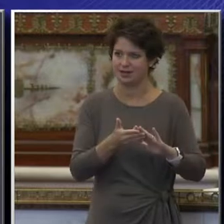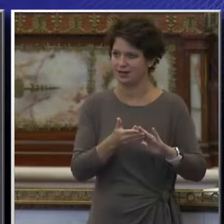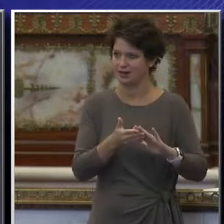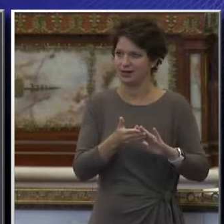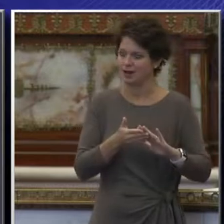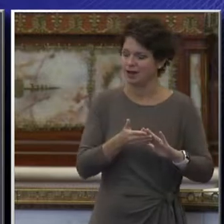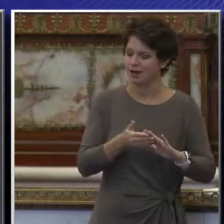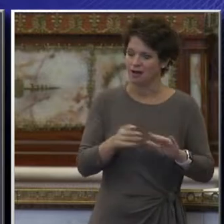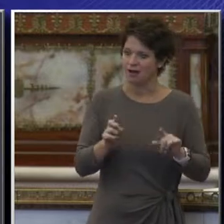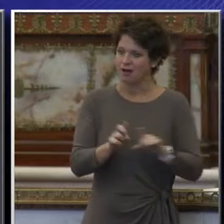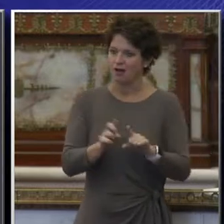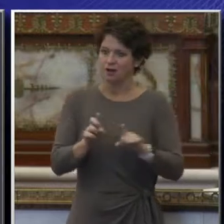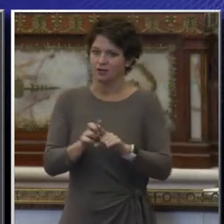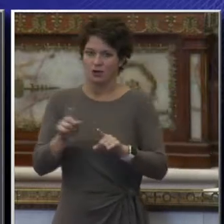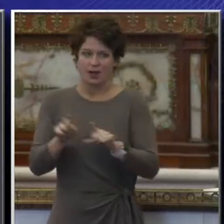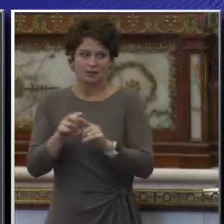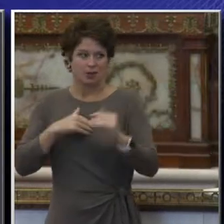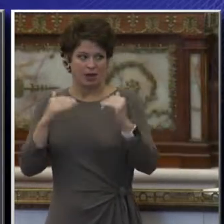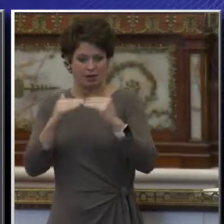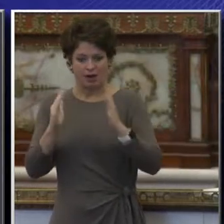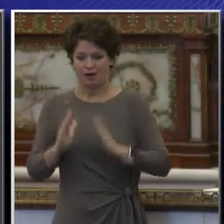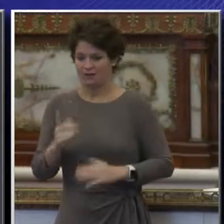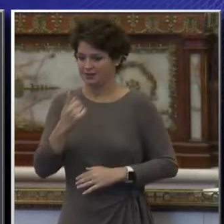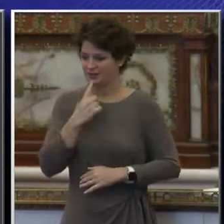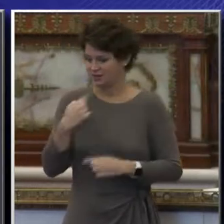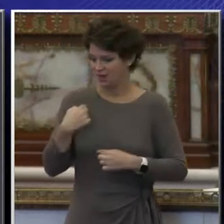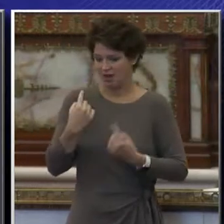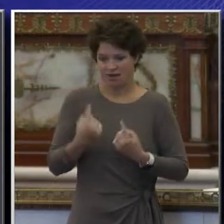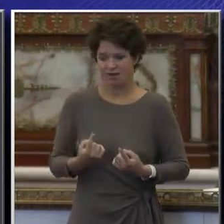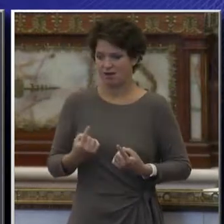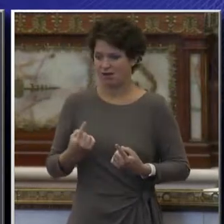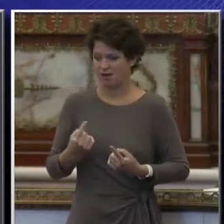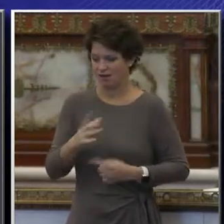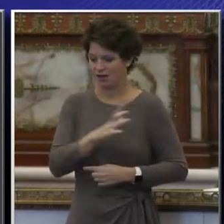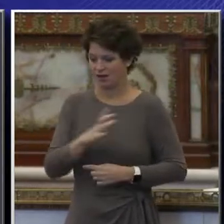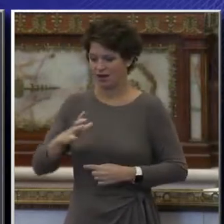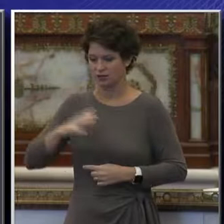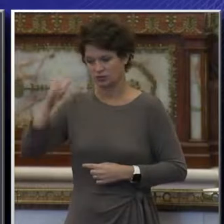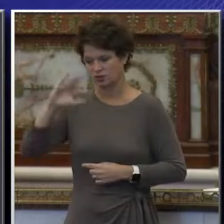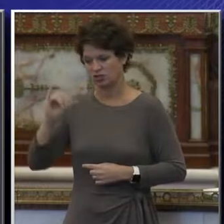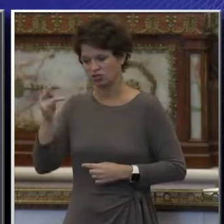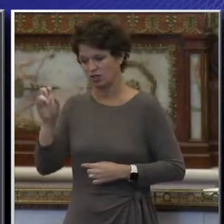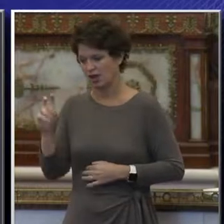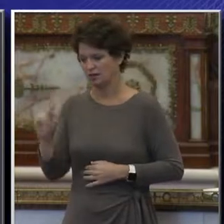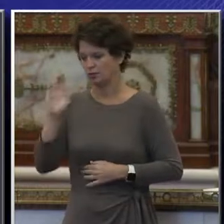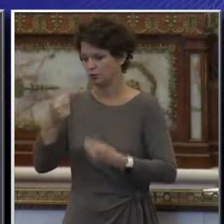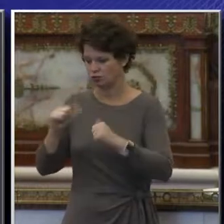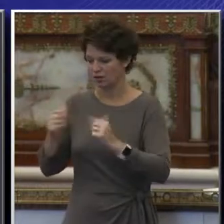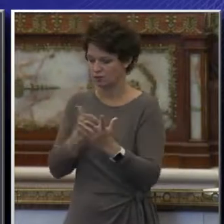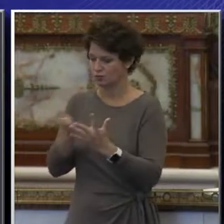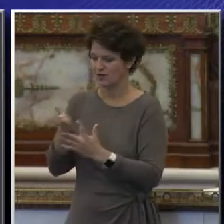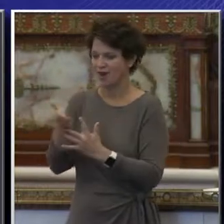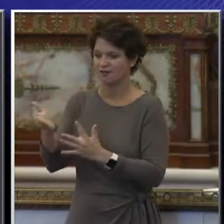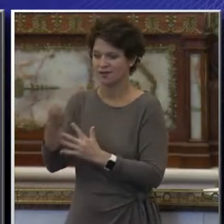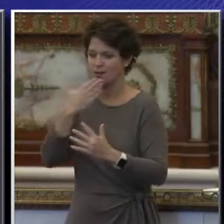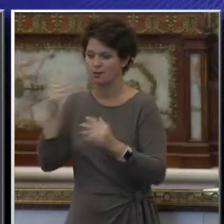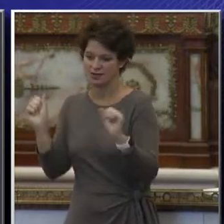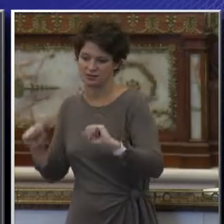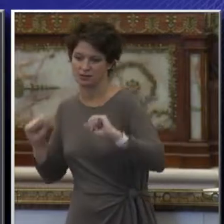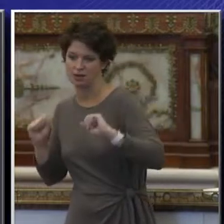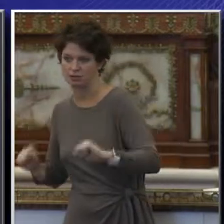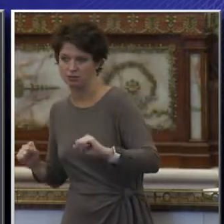notwithstanding, you know, as my colleagues have said, that Councilman Johnson is going to try to navigate this as much as